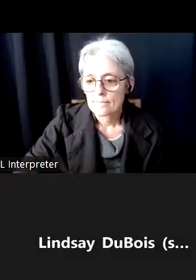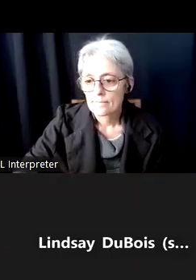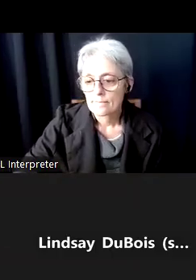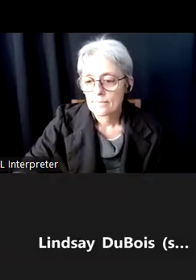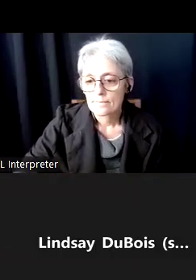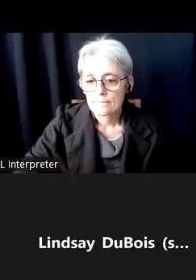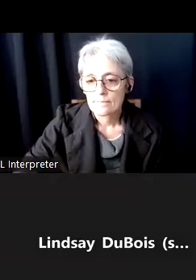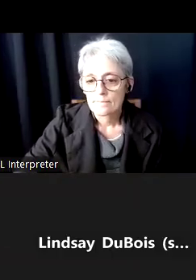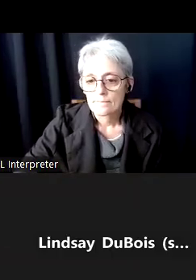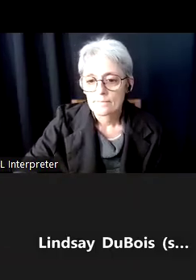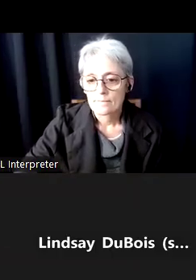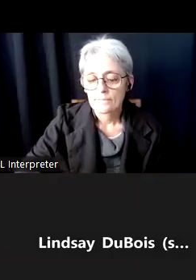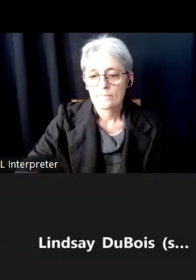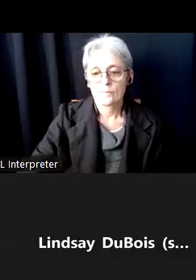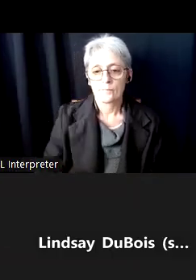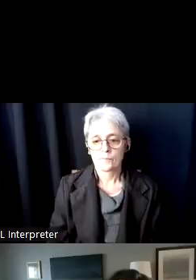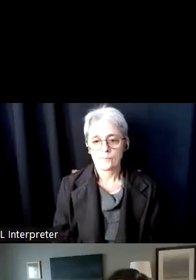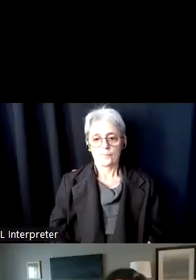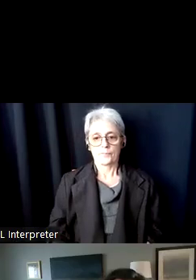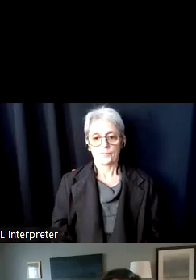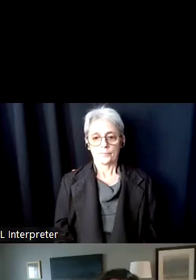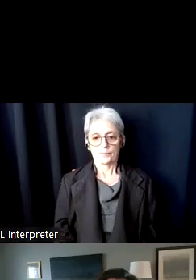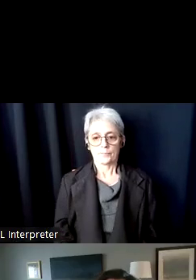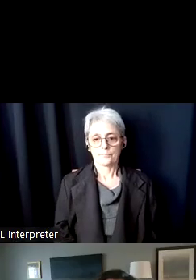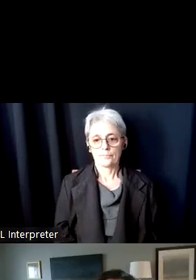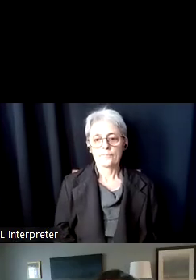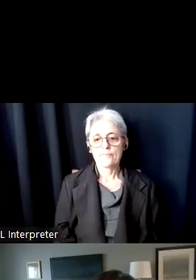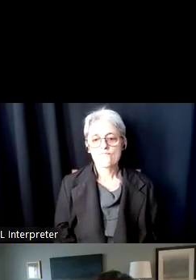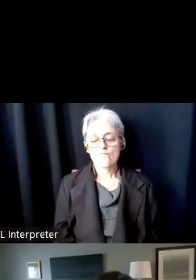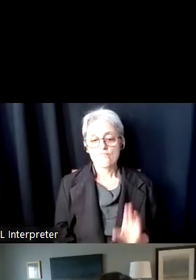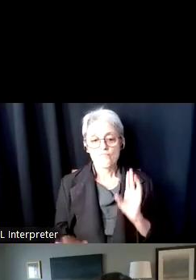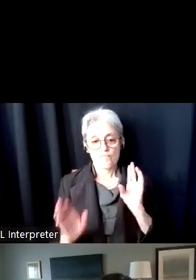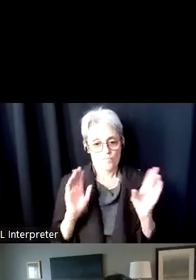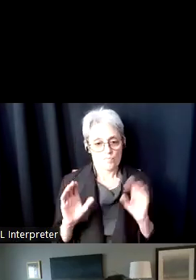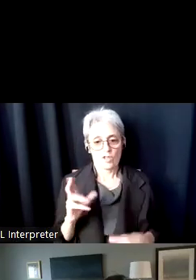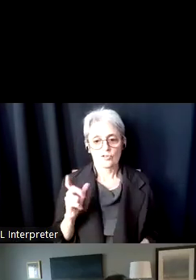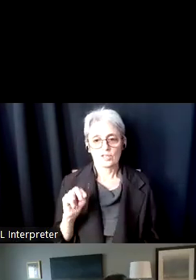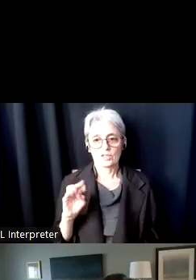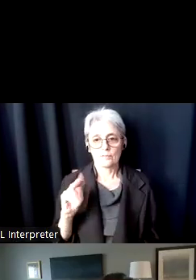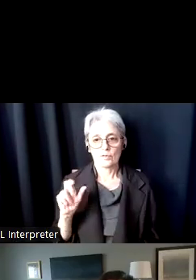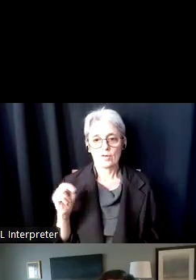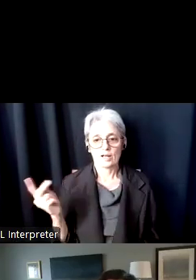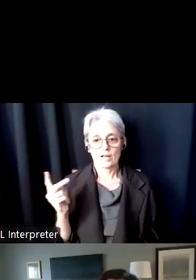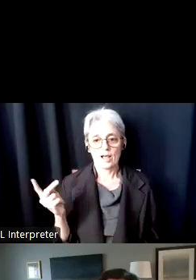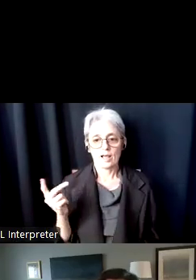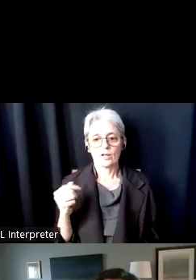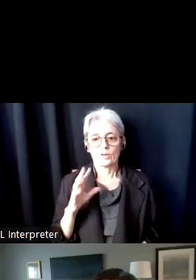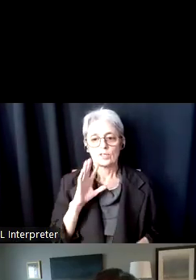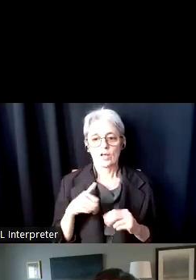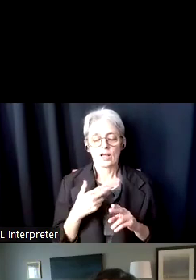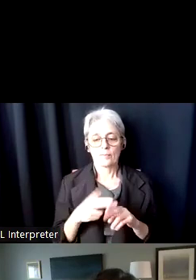Thank you, Lindsay. Hello, everyone. My name is Alicia Burma. Christian Moran and I are here to talk about the long-term